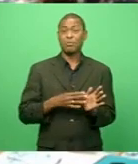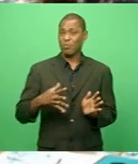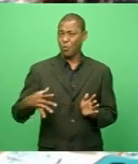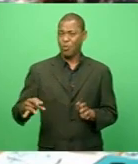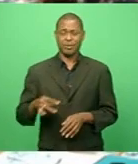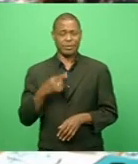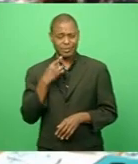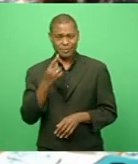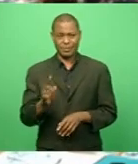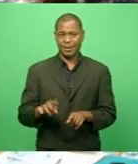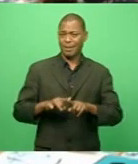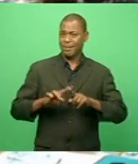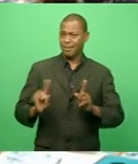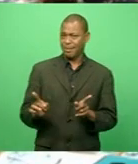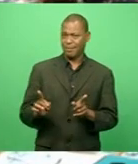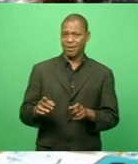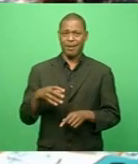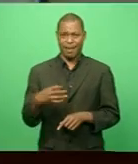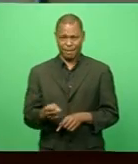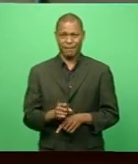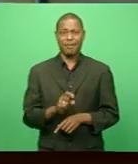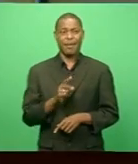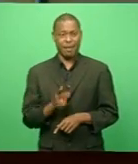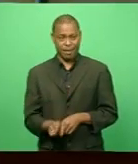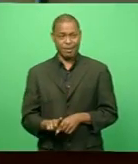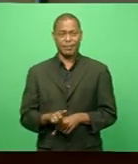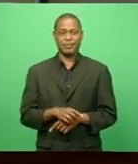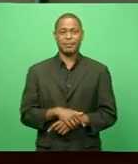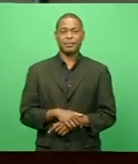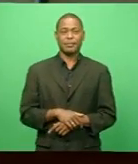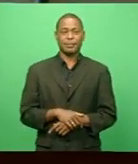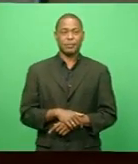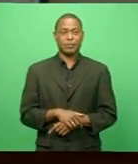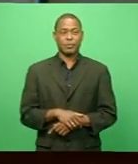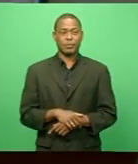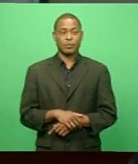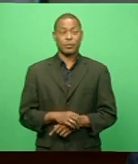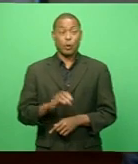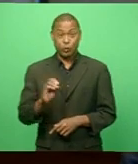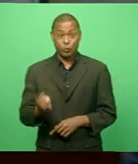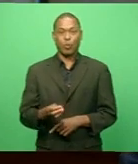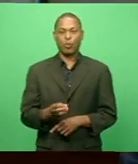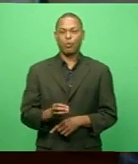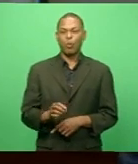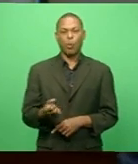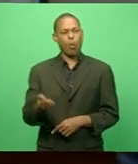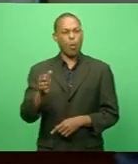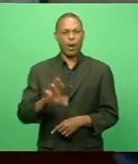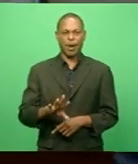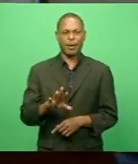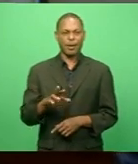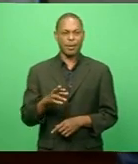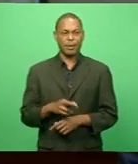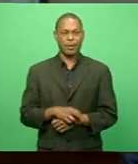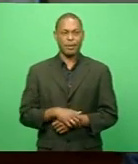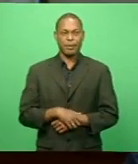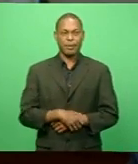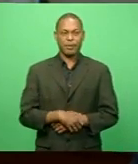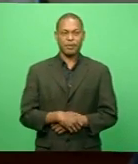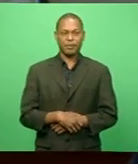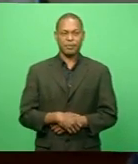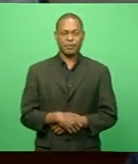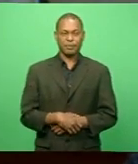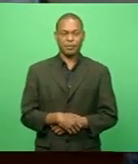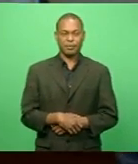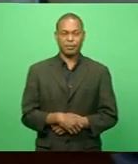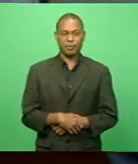between a complaint lodged and being charged. He has given a statement to the police. The police has not said that they